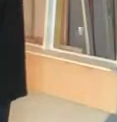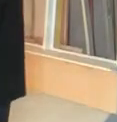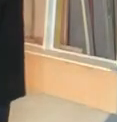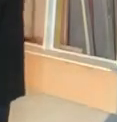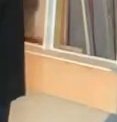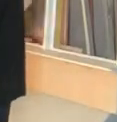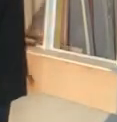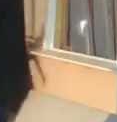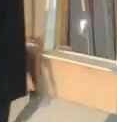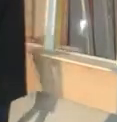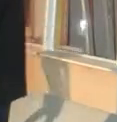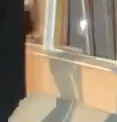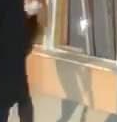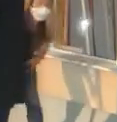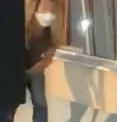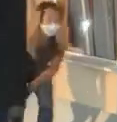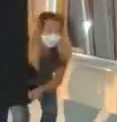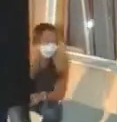Emily Ann Howard.